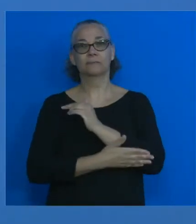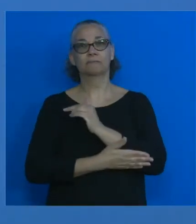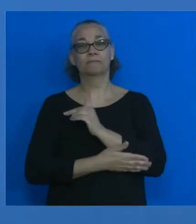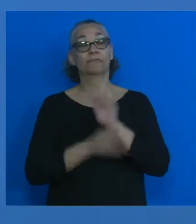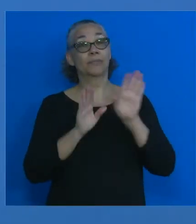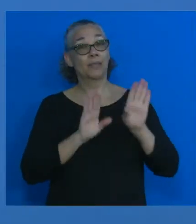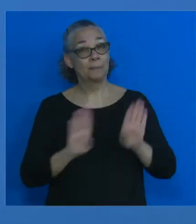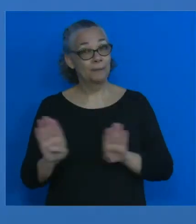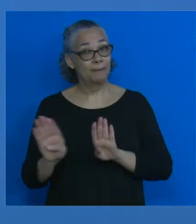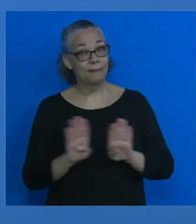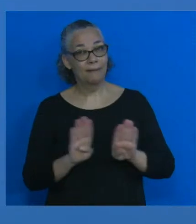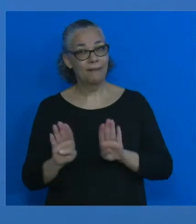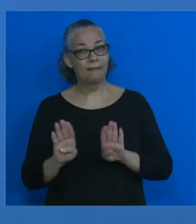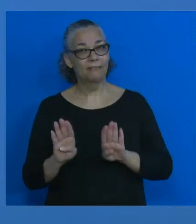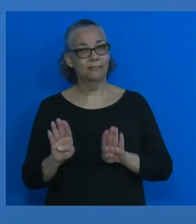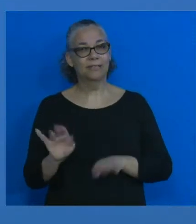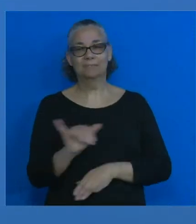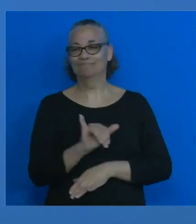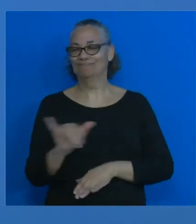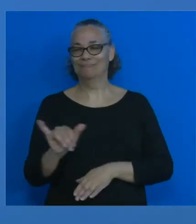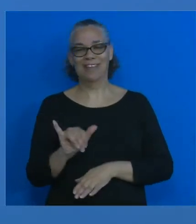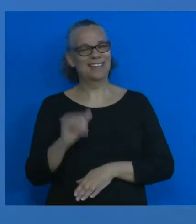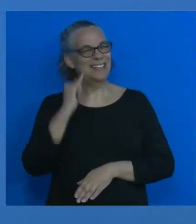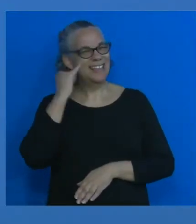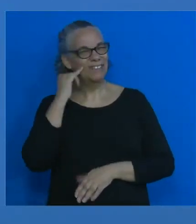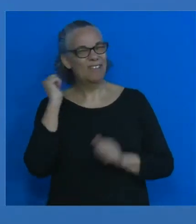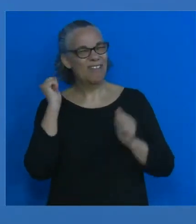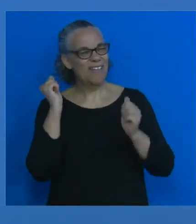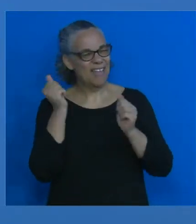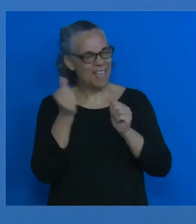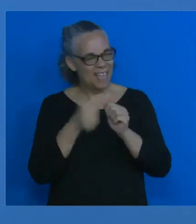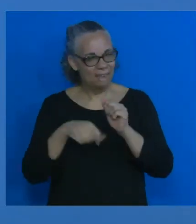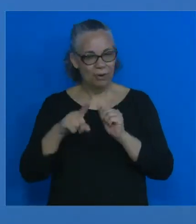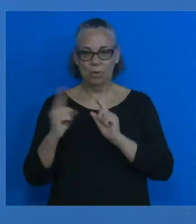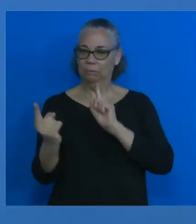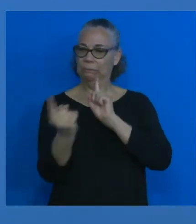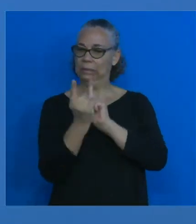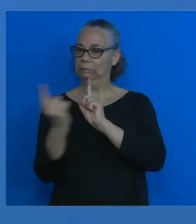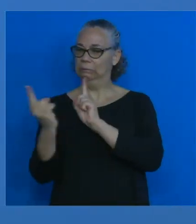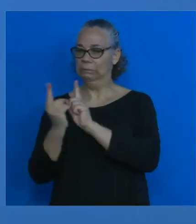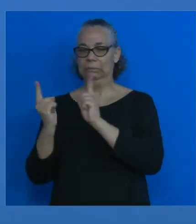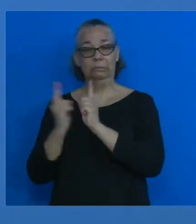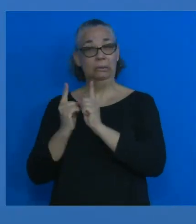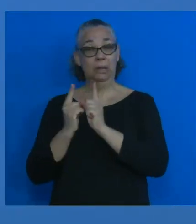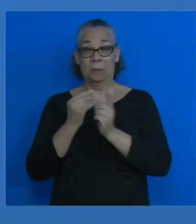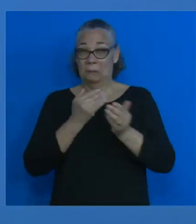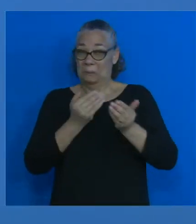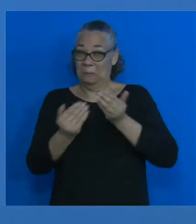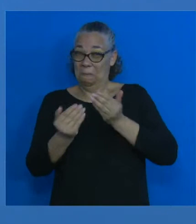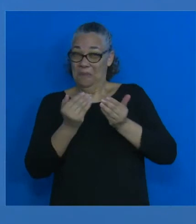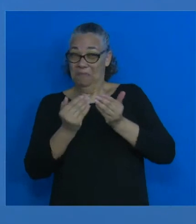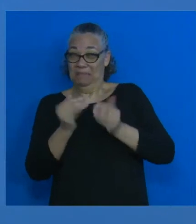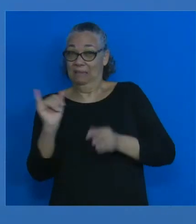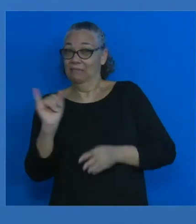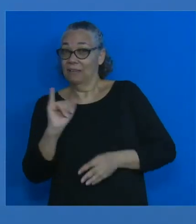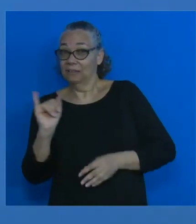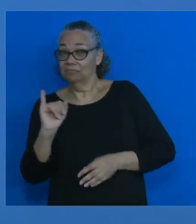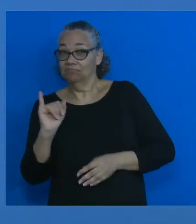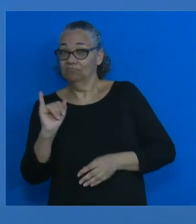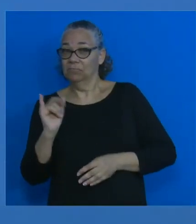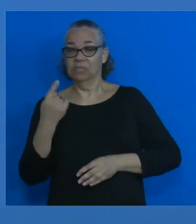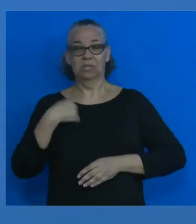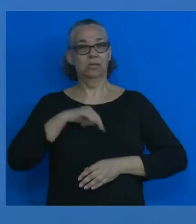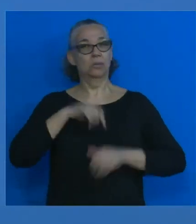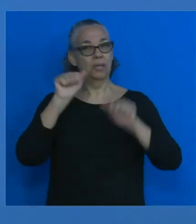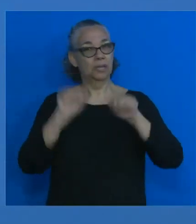act as though if everyone we are in contact with may be infected, so that we